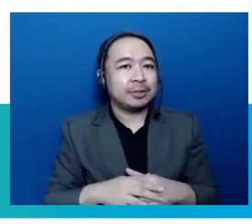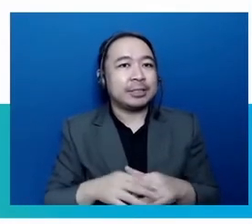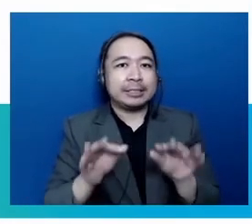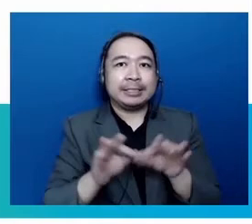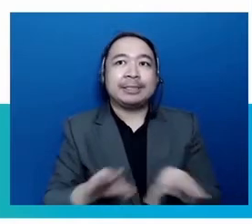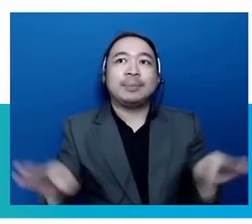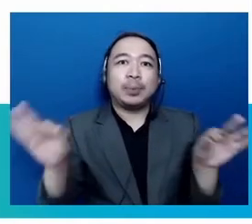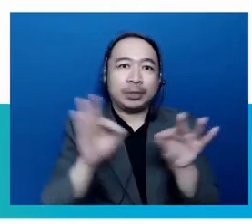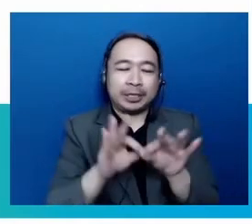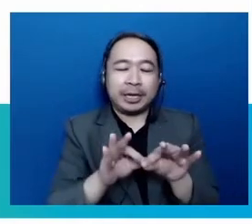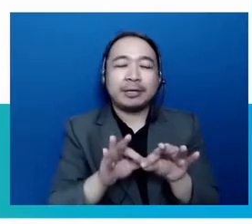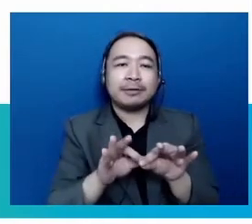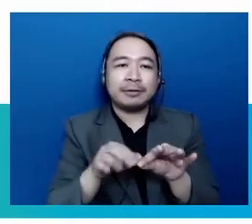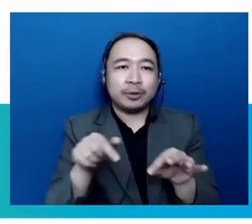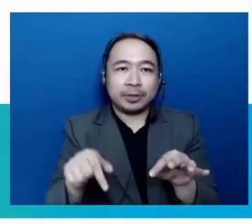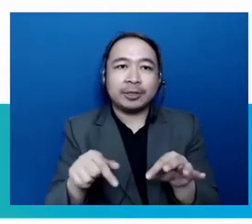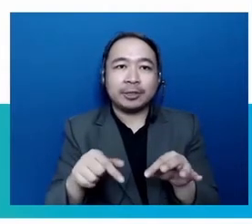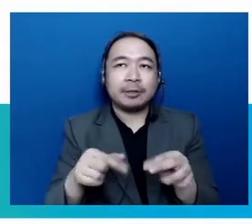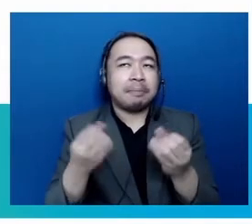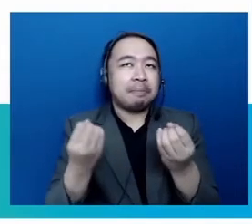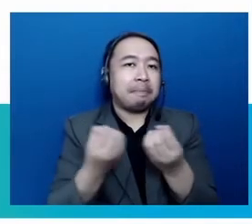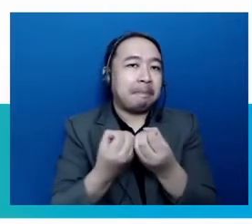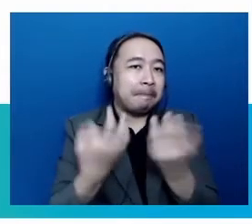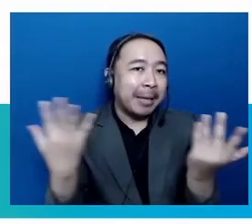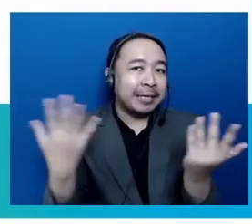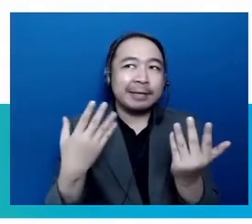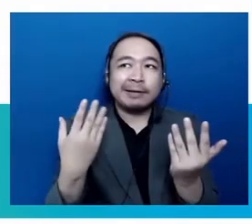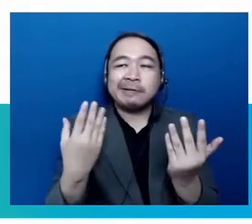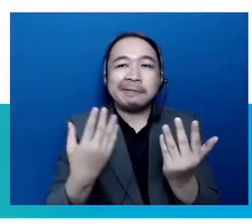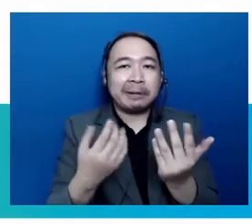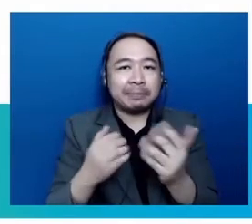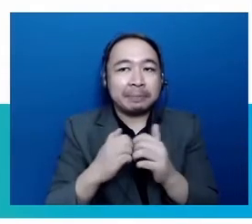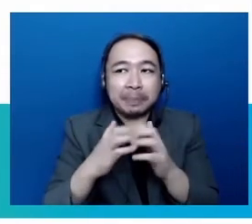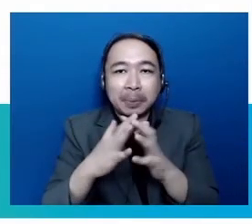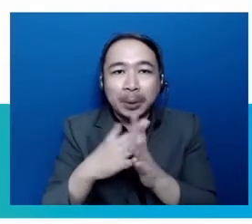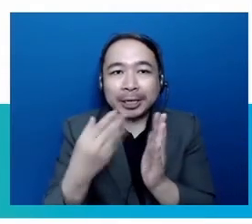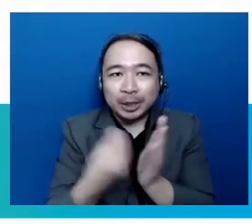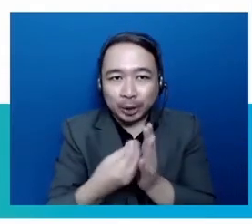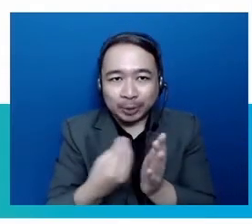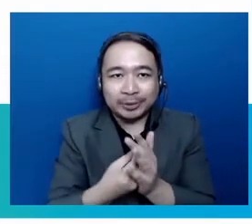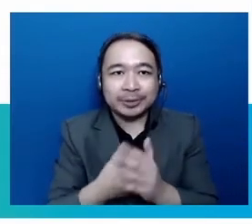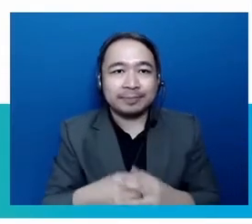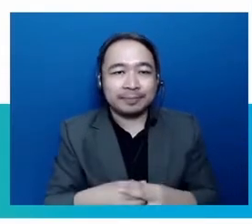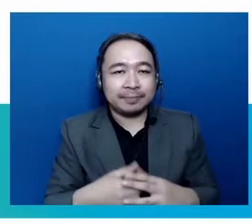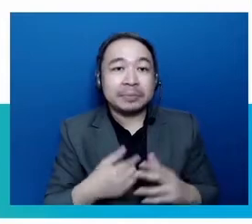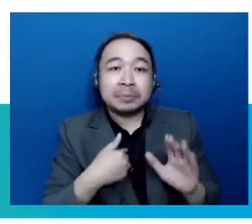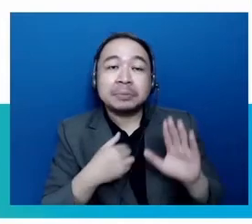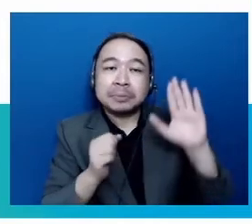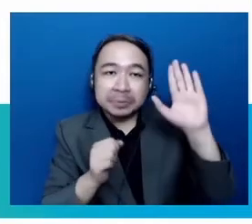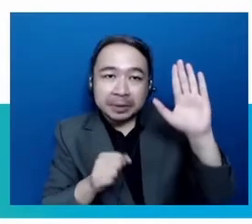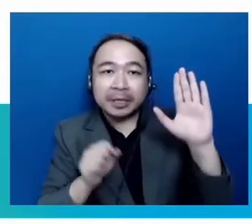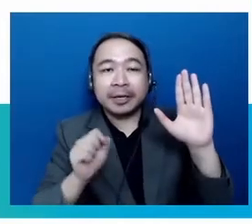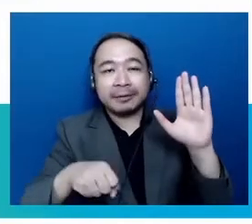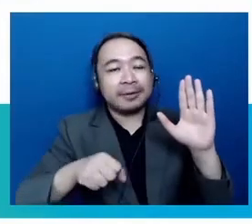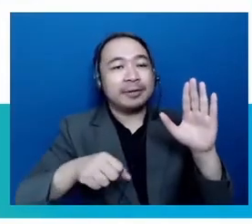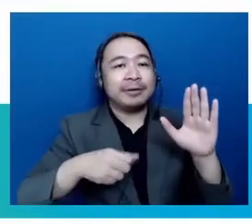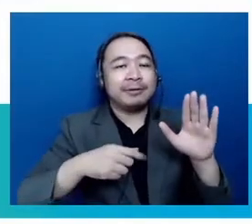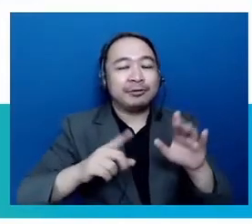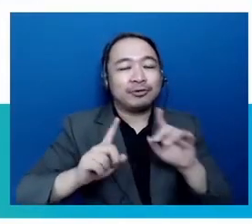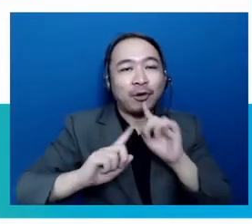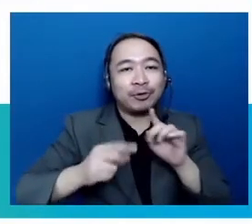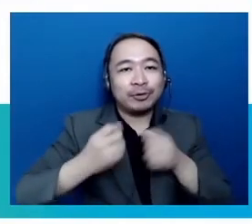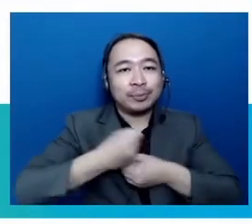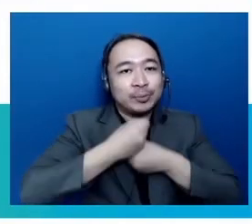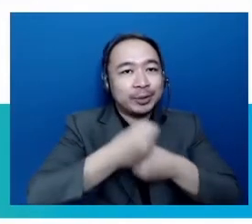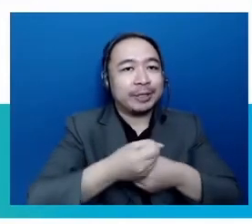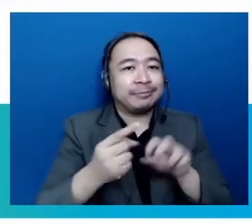lot of economies in this region? I can talk about the informal sector in the waste management industry.